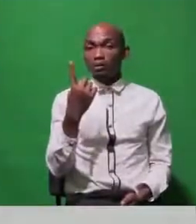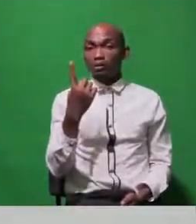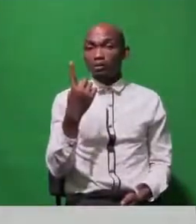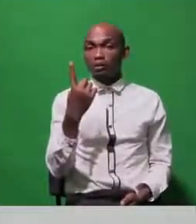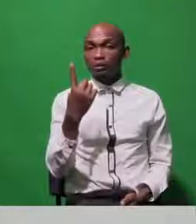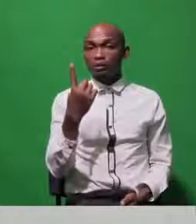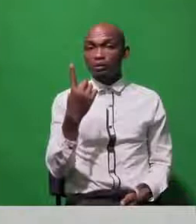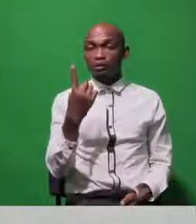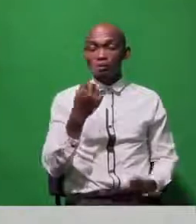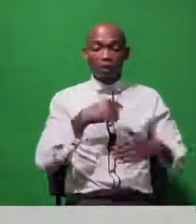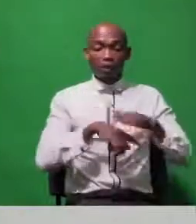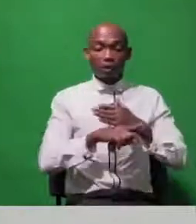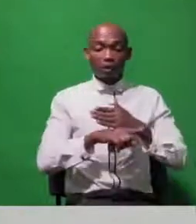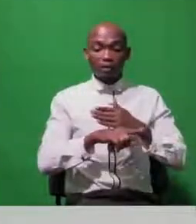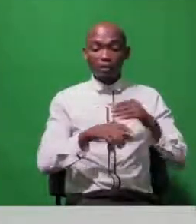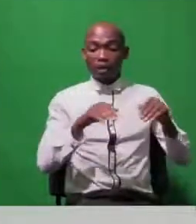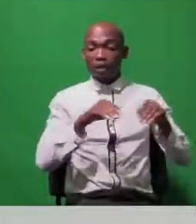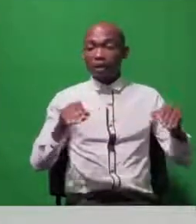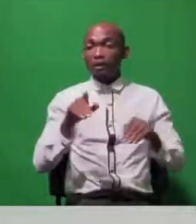in the line x equal to 3.